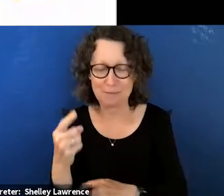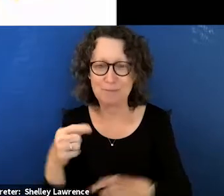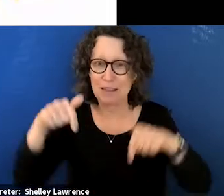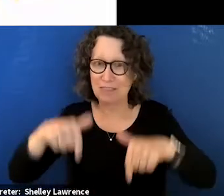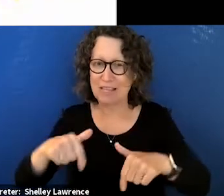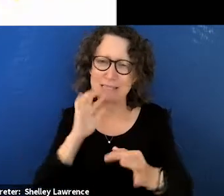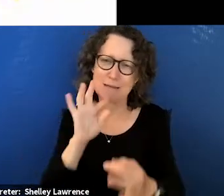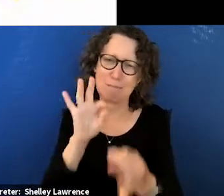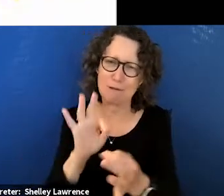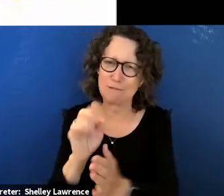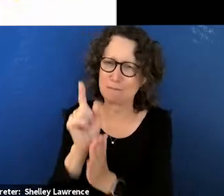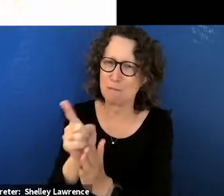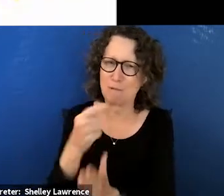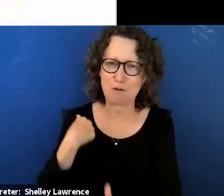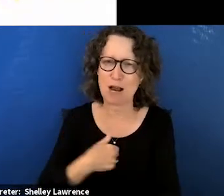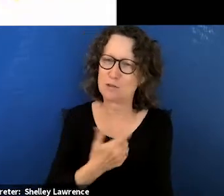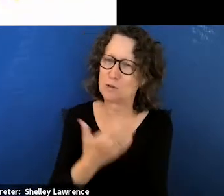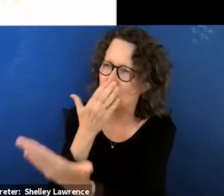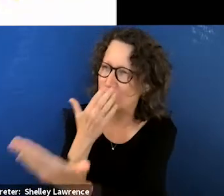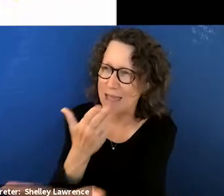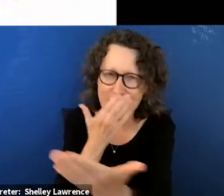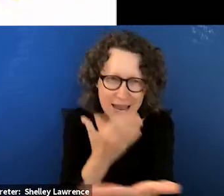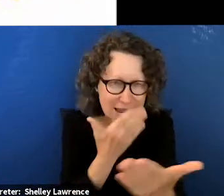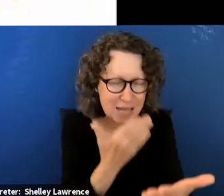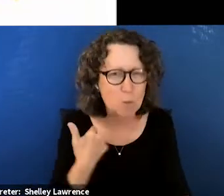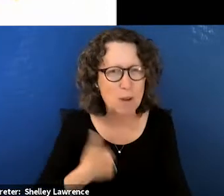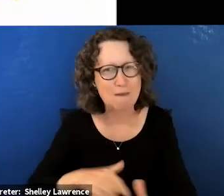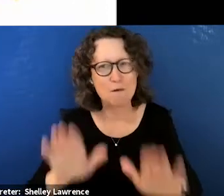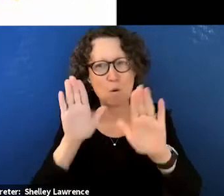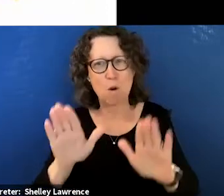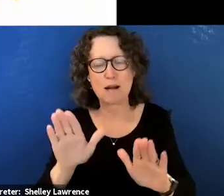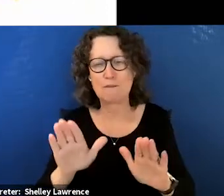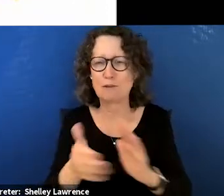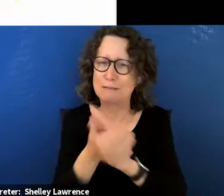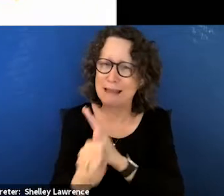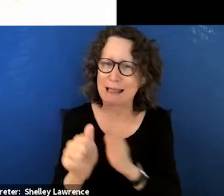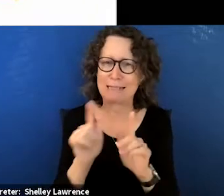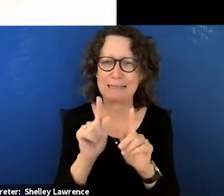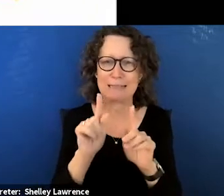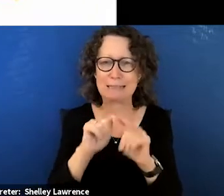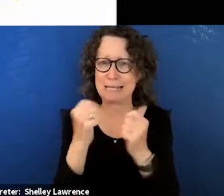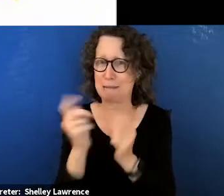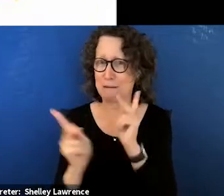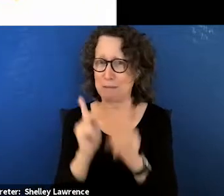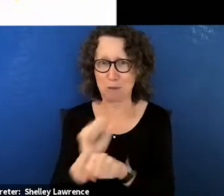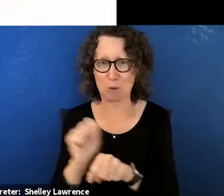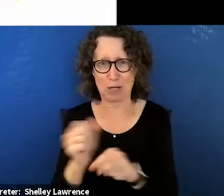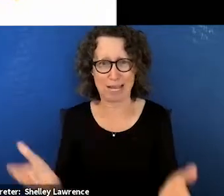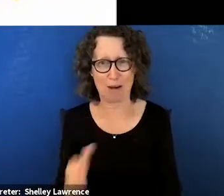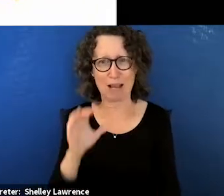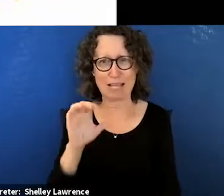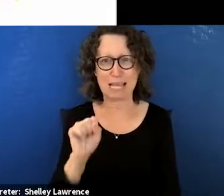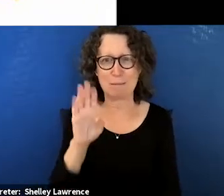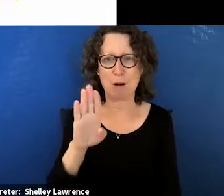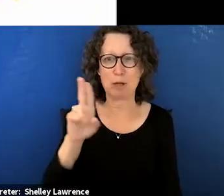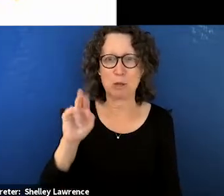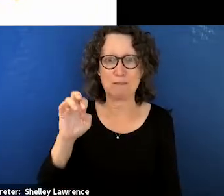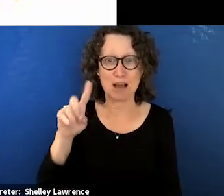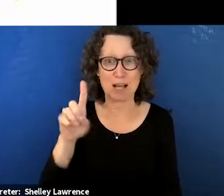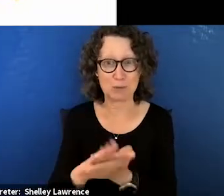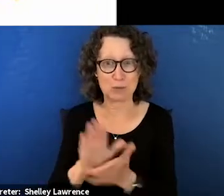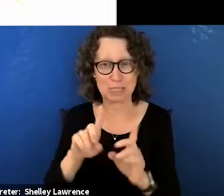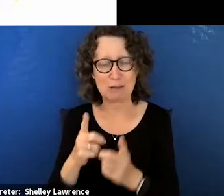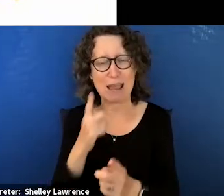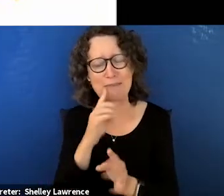the perfect moment for us to thank them. We have a wonderful, talented team of people working here in Santa Barbara Unified, and they do play such